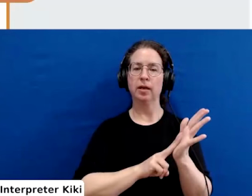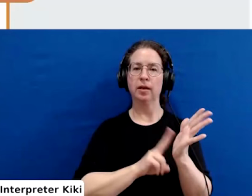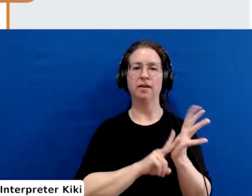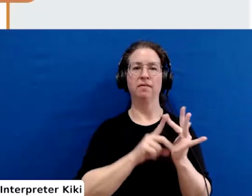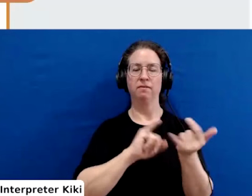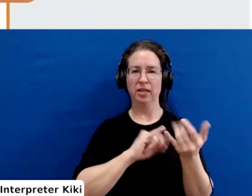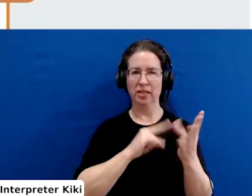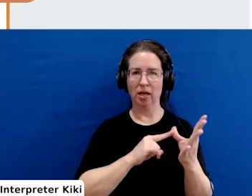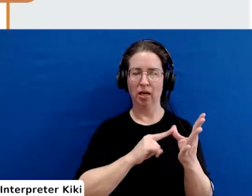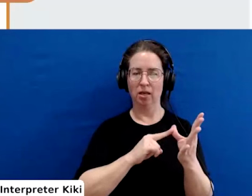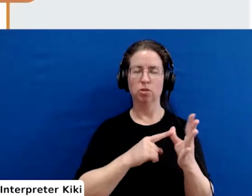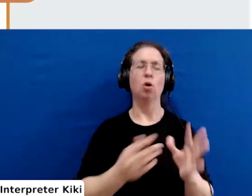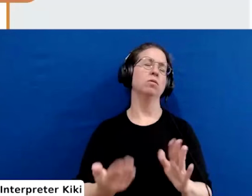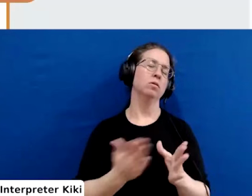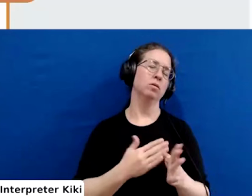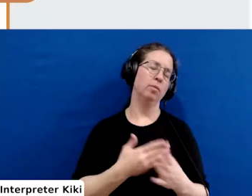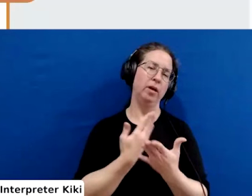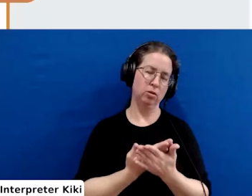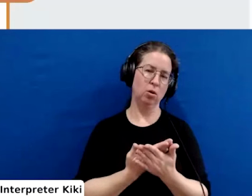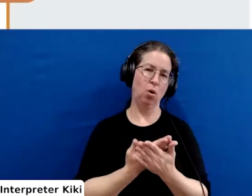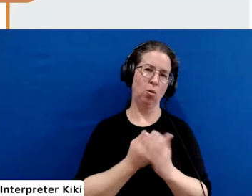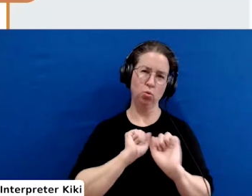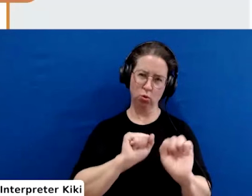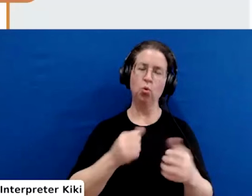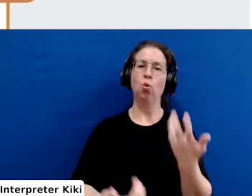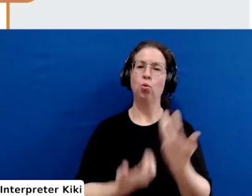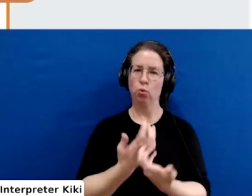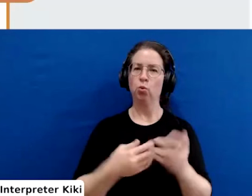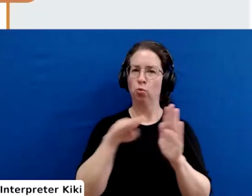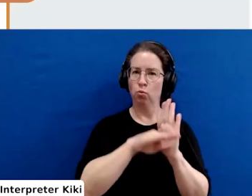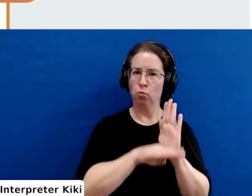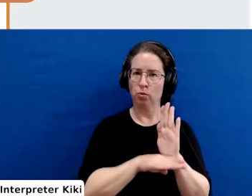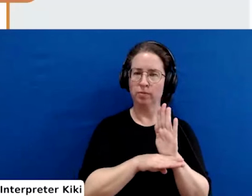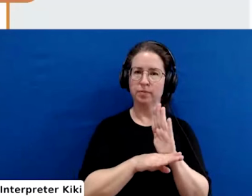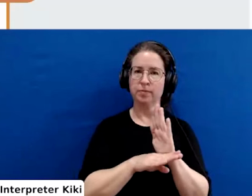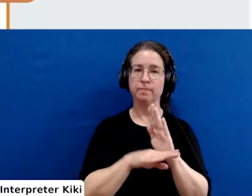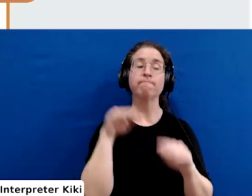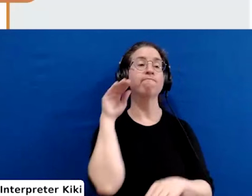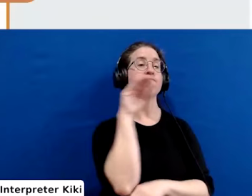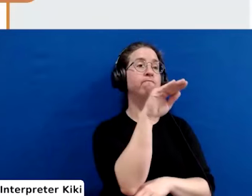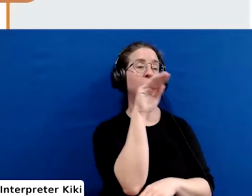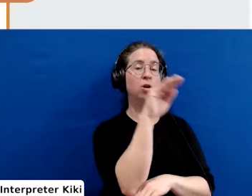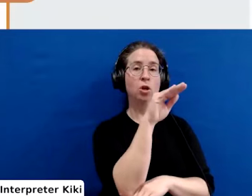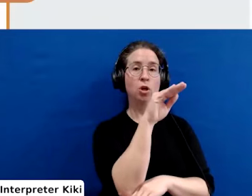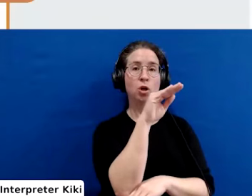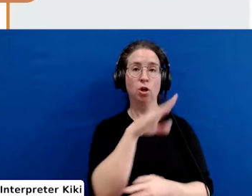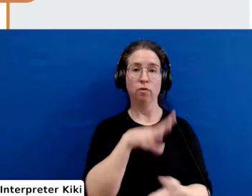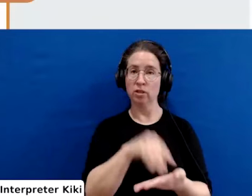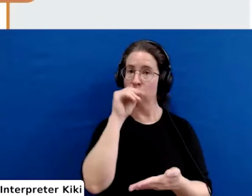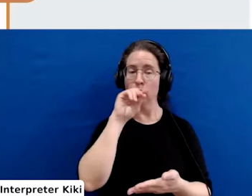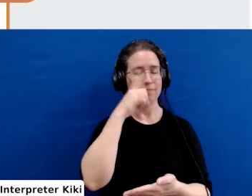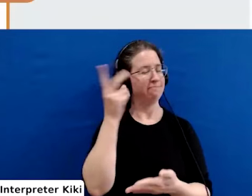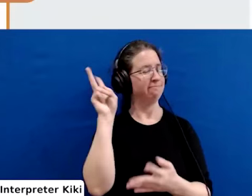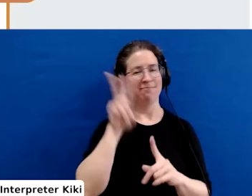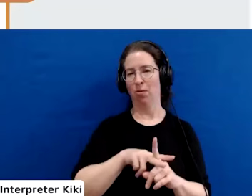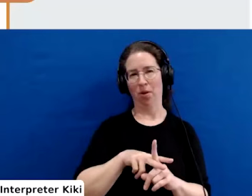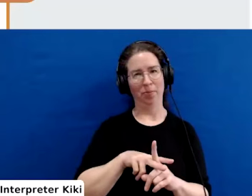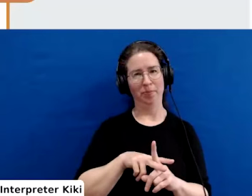to and what your university says. International students are not eligible to apply for the Elevate program.